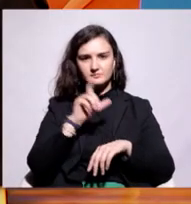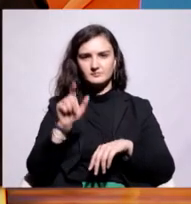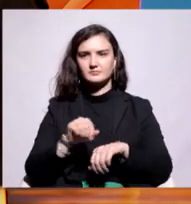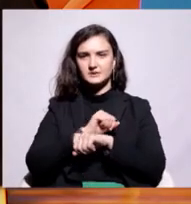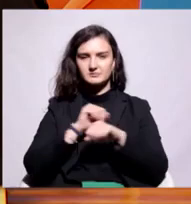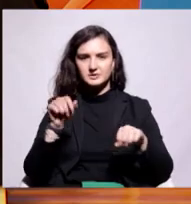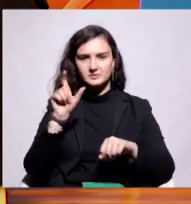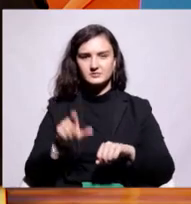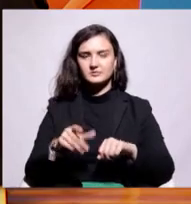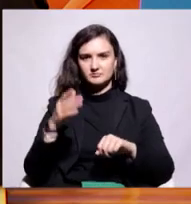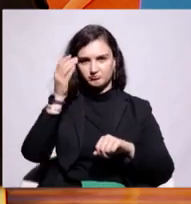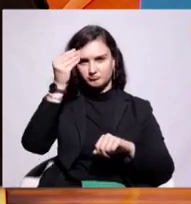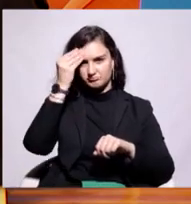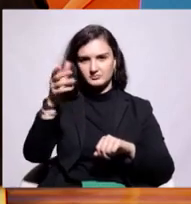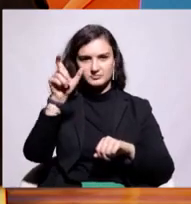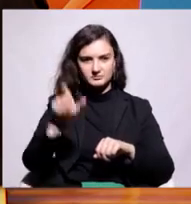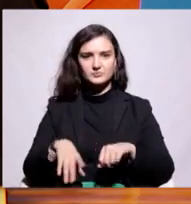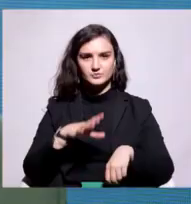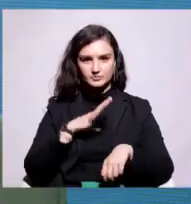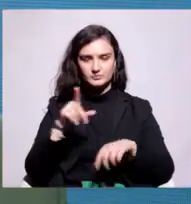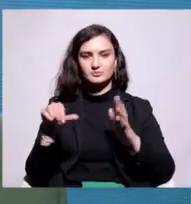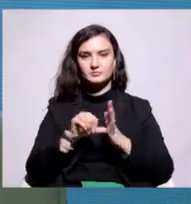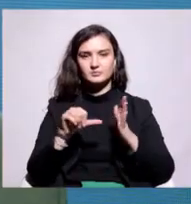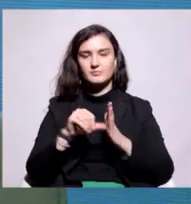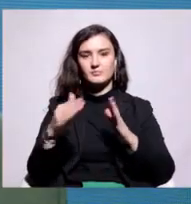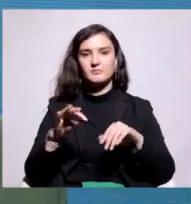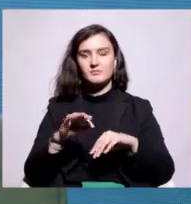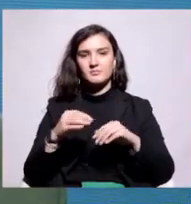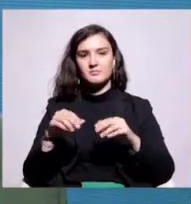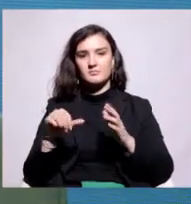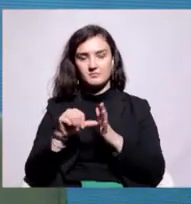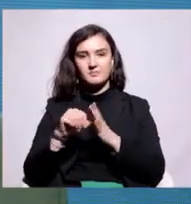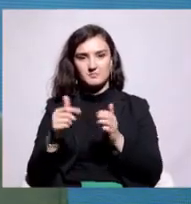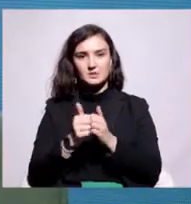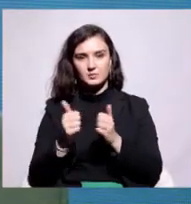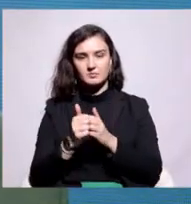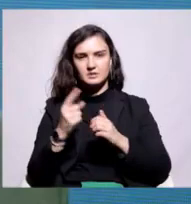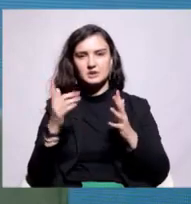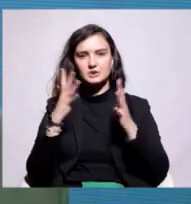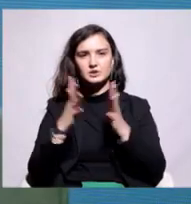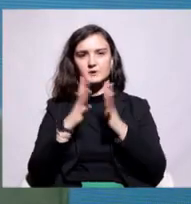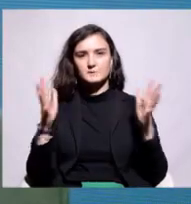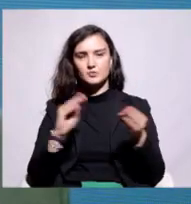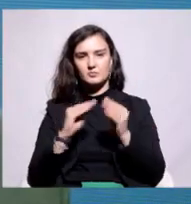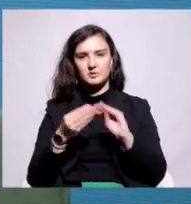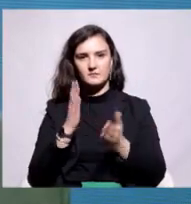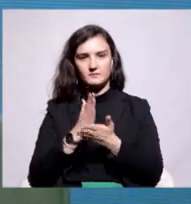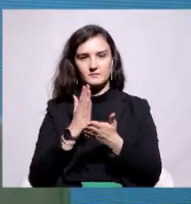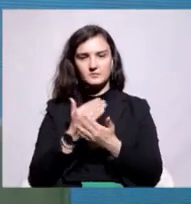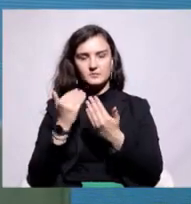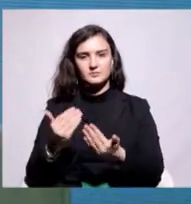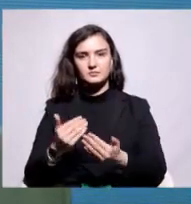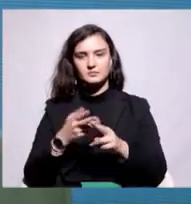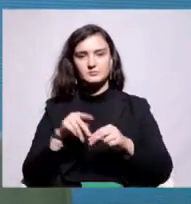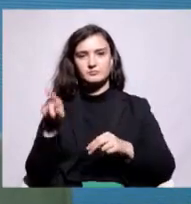gentle, generous man, eager to help his neighbors, but there's one big problem with him.